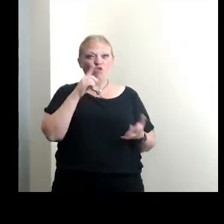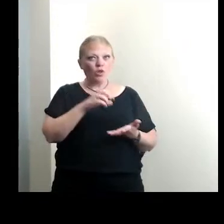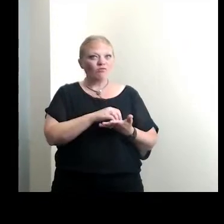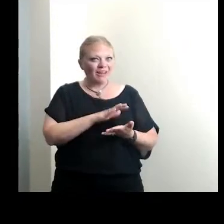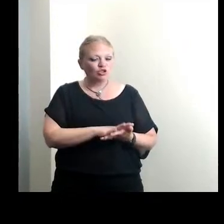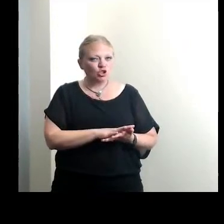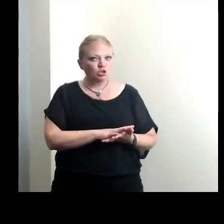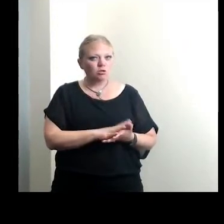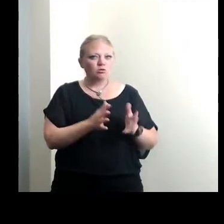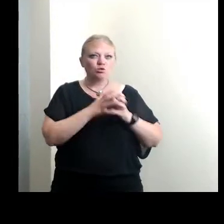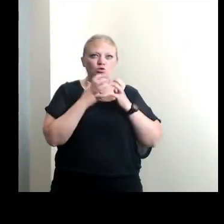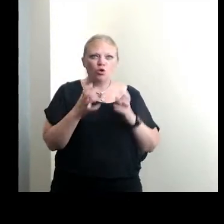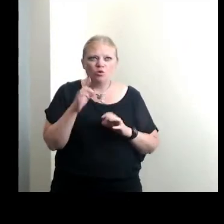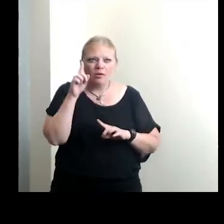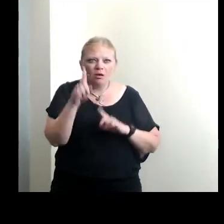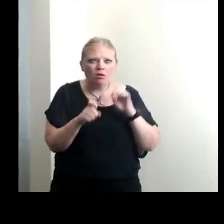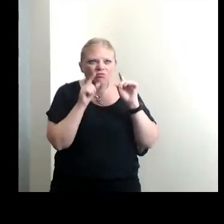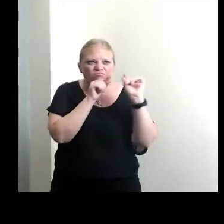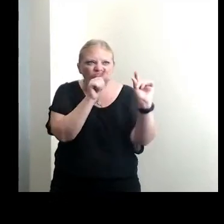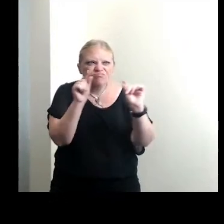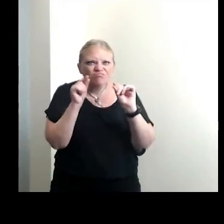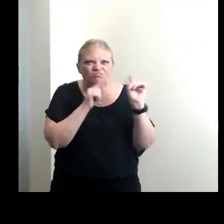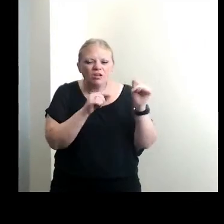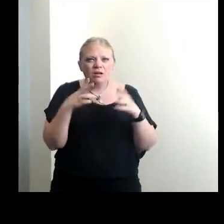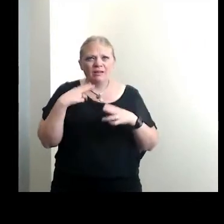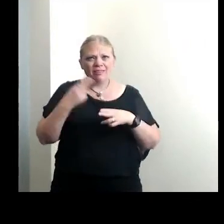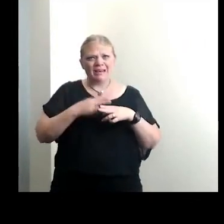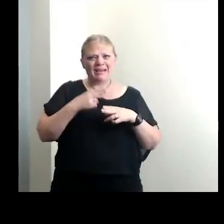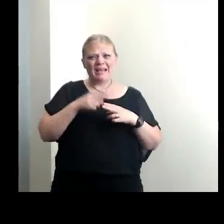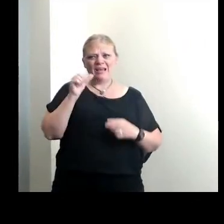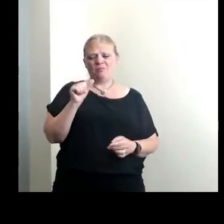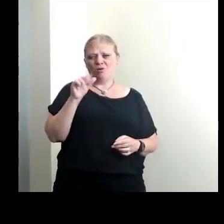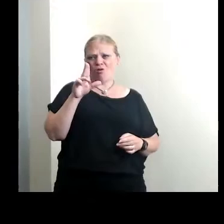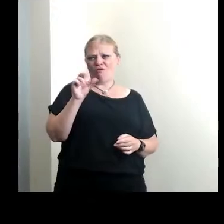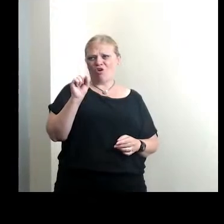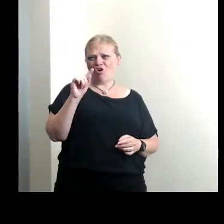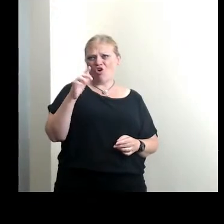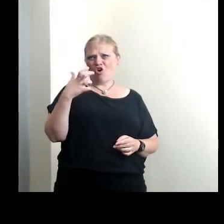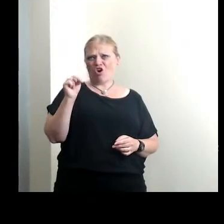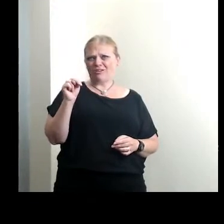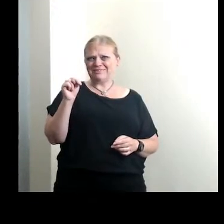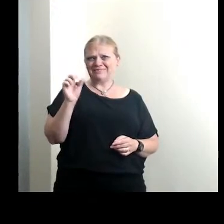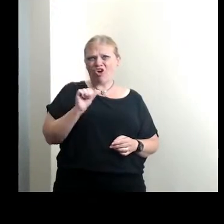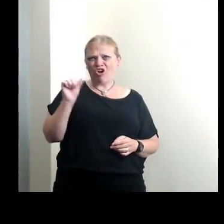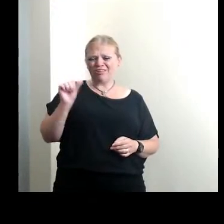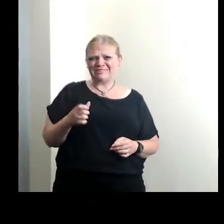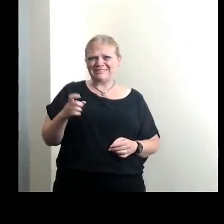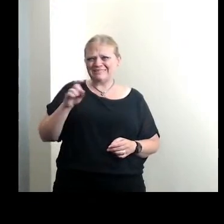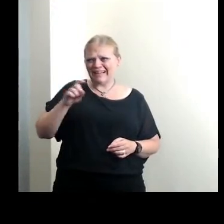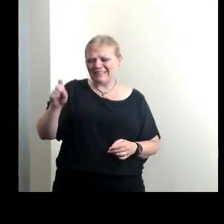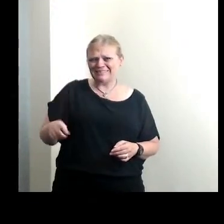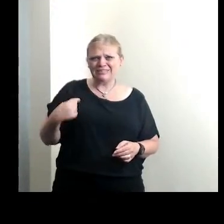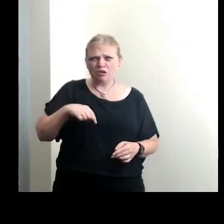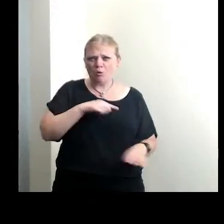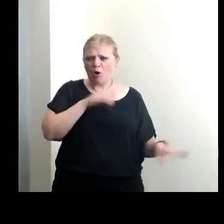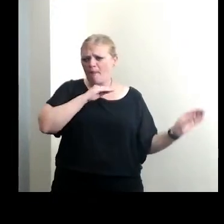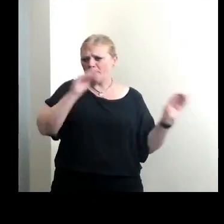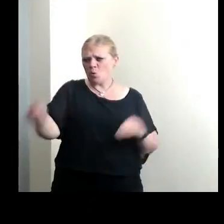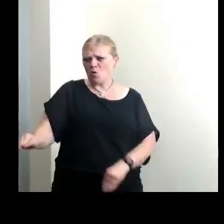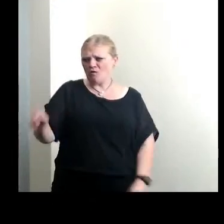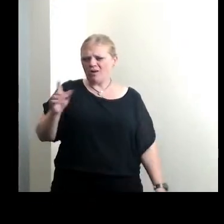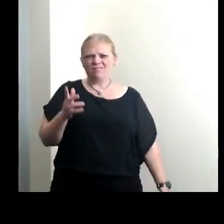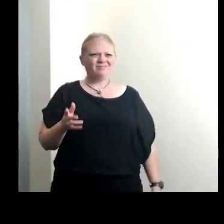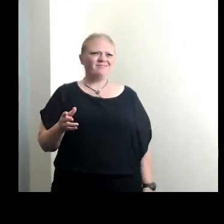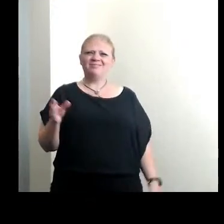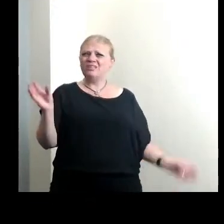all kinds of speculation, including throwing out the name of Austin. There was no statement by the Bills, we're going to Austin. There's